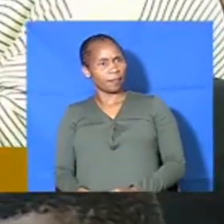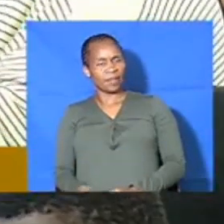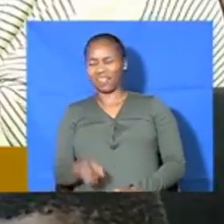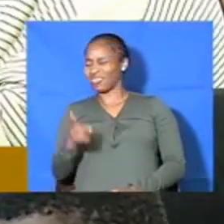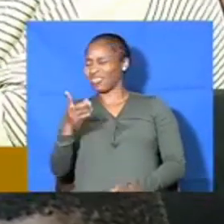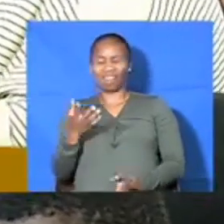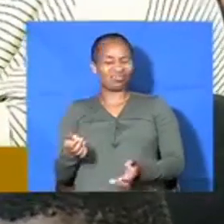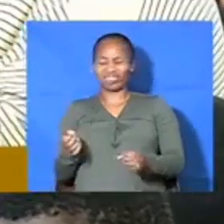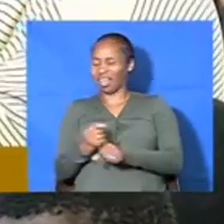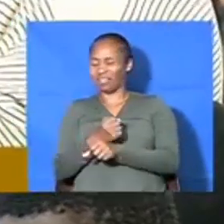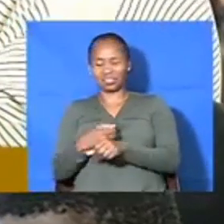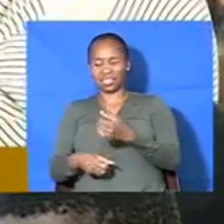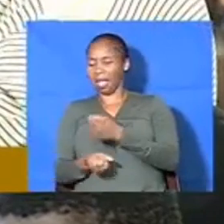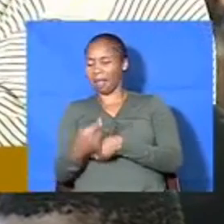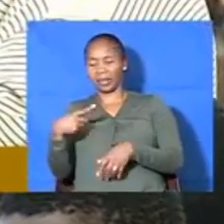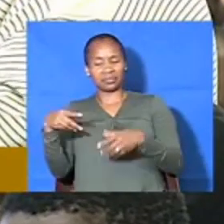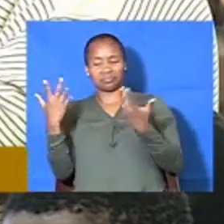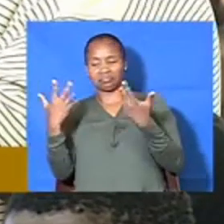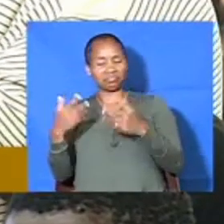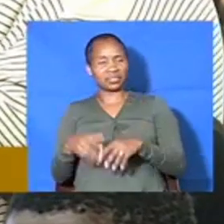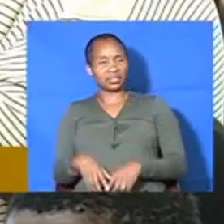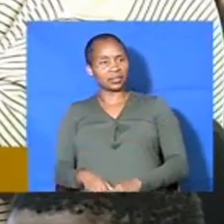jinkareku.